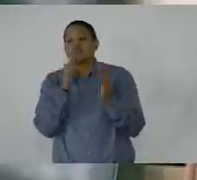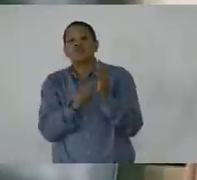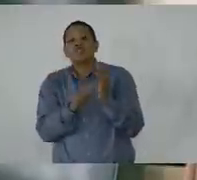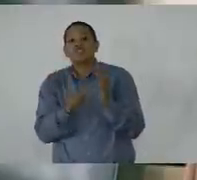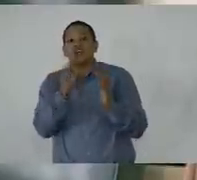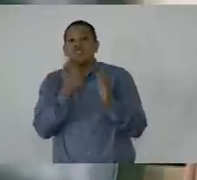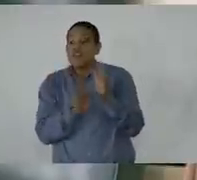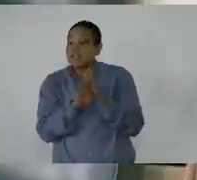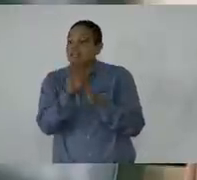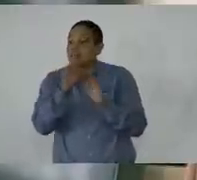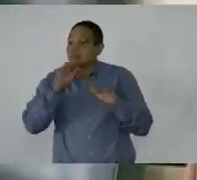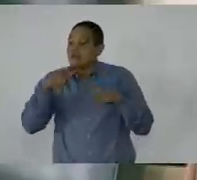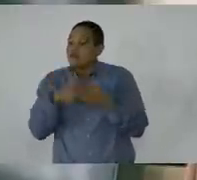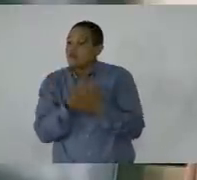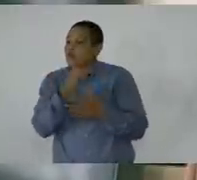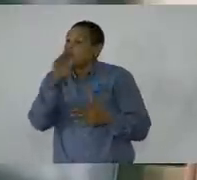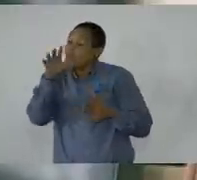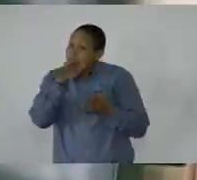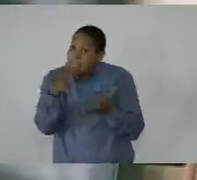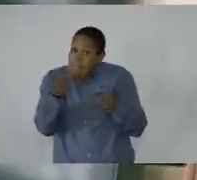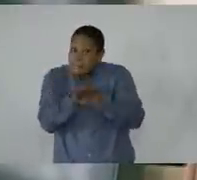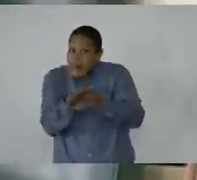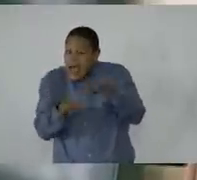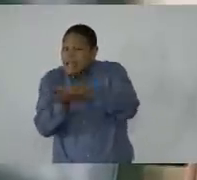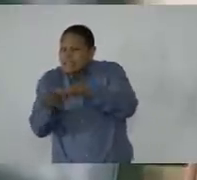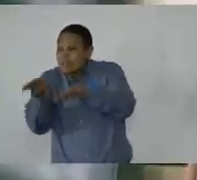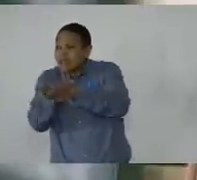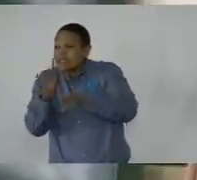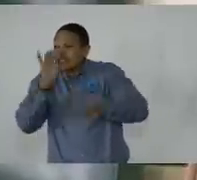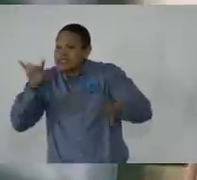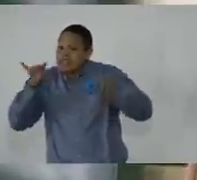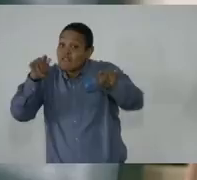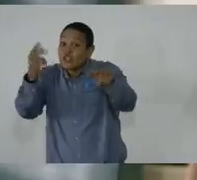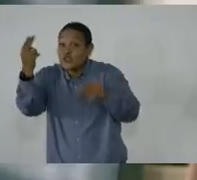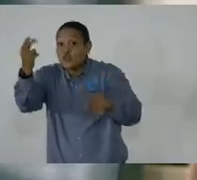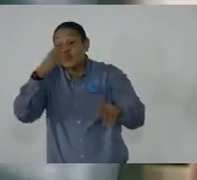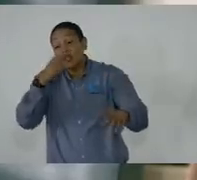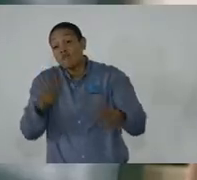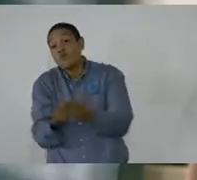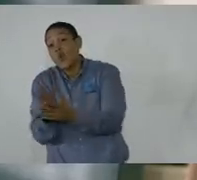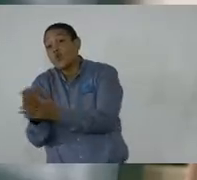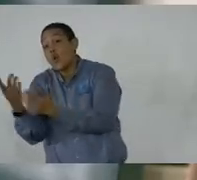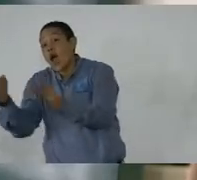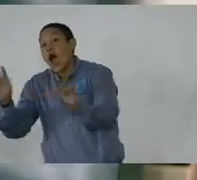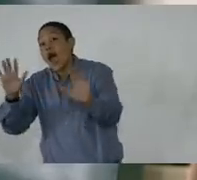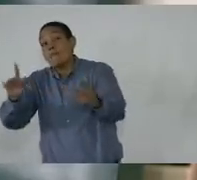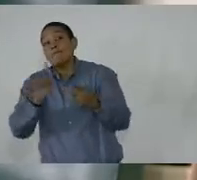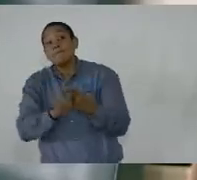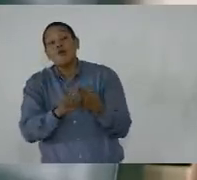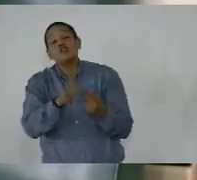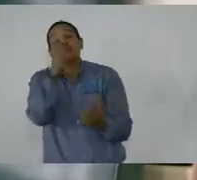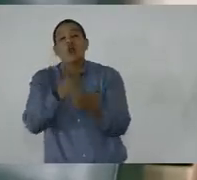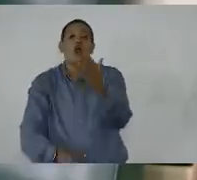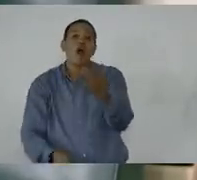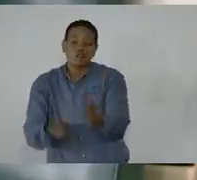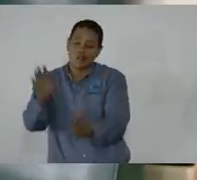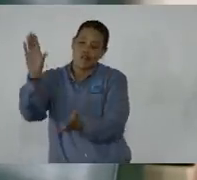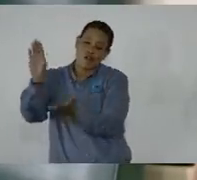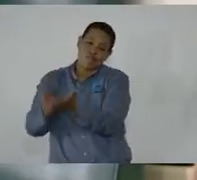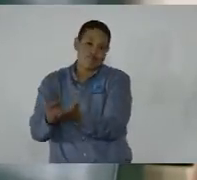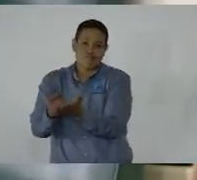of new blends that will see a more efficient use of fertilizers and therefore cut the cost to